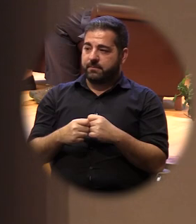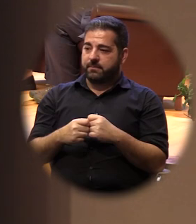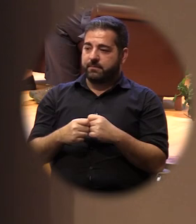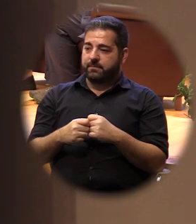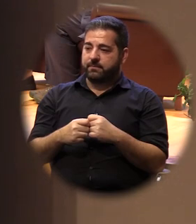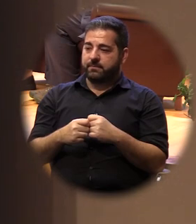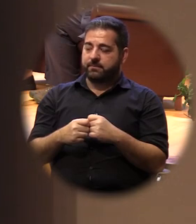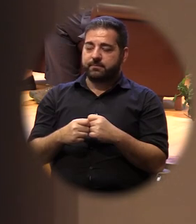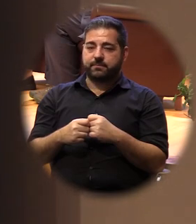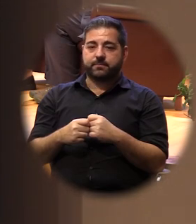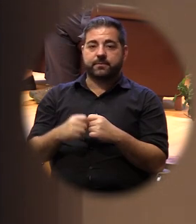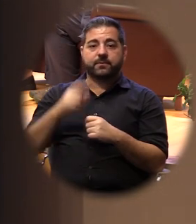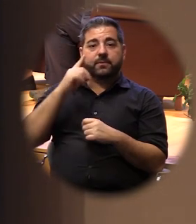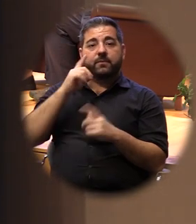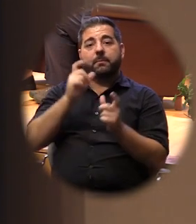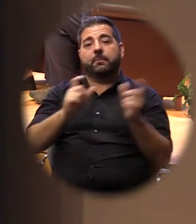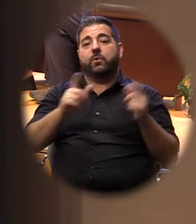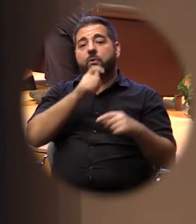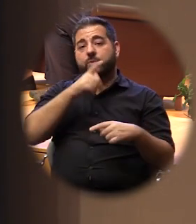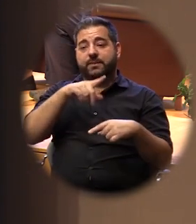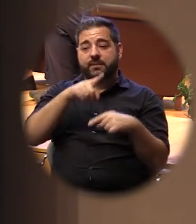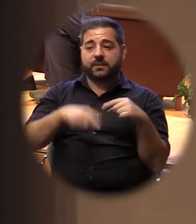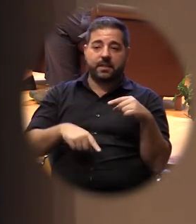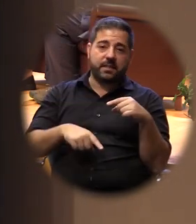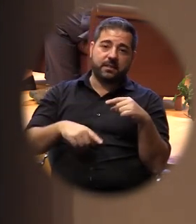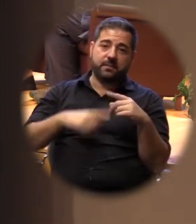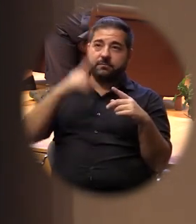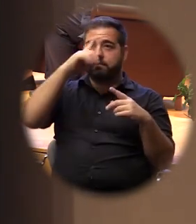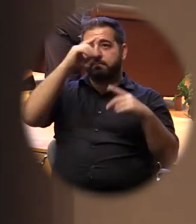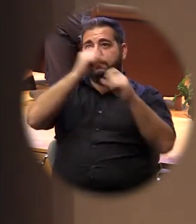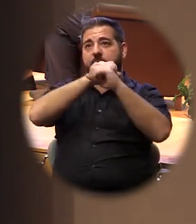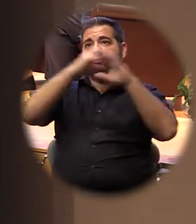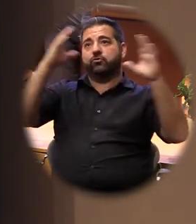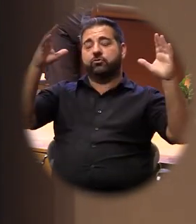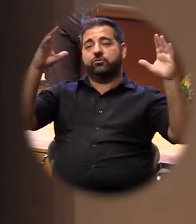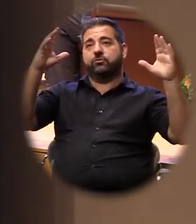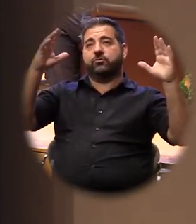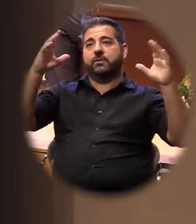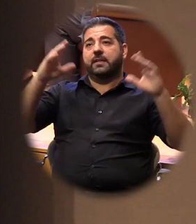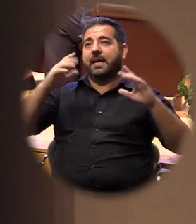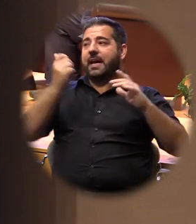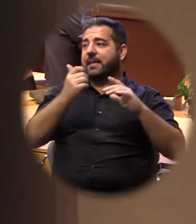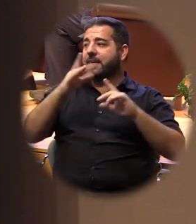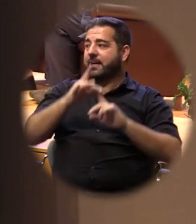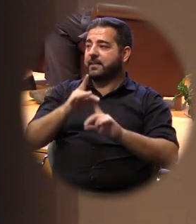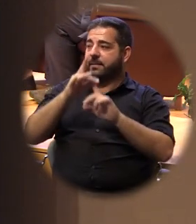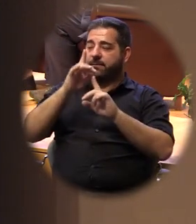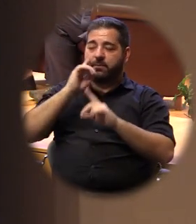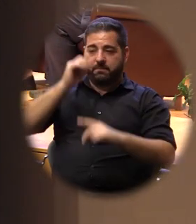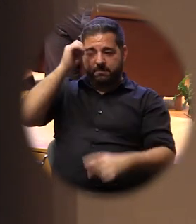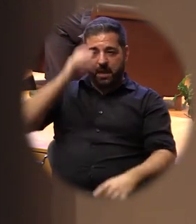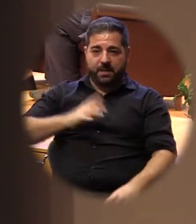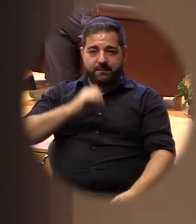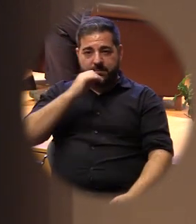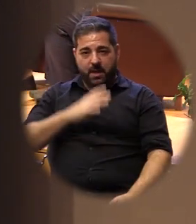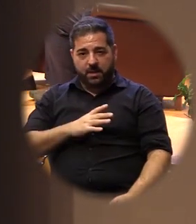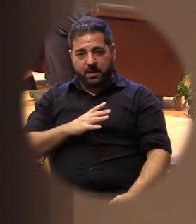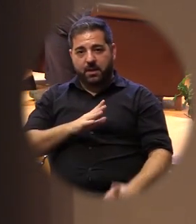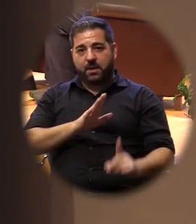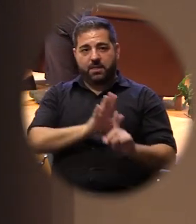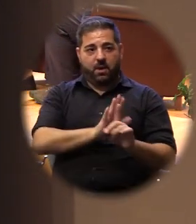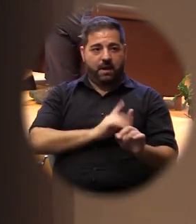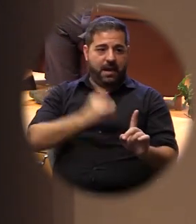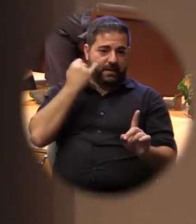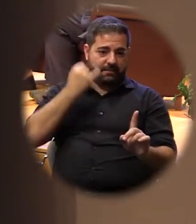And so for the people who cannot imagine anything other than male or female, their notion of good